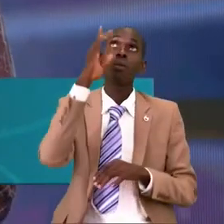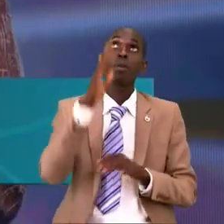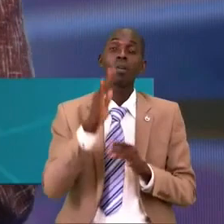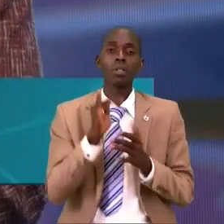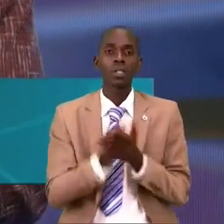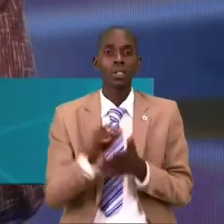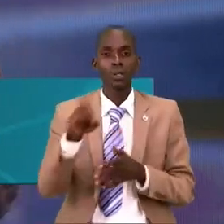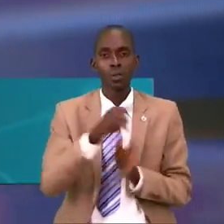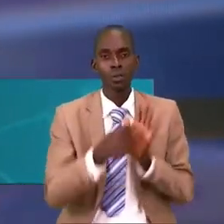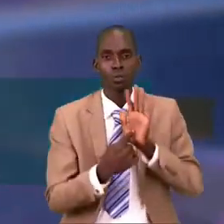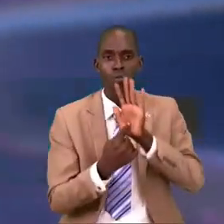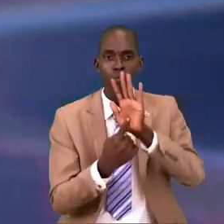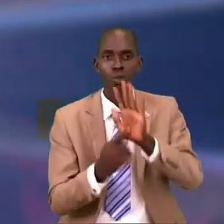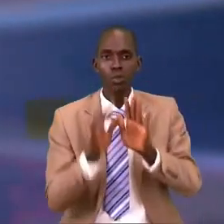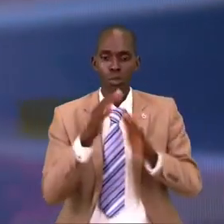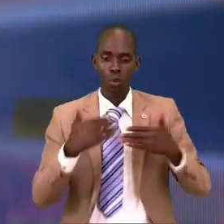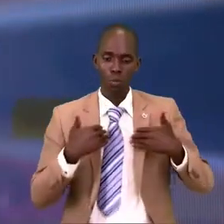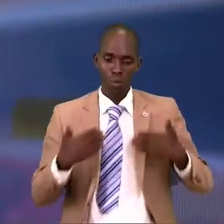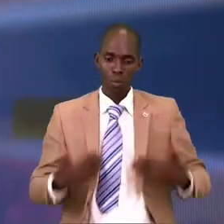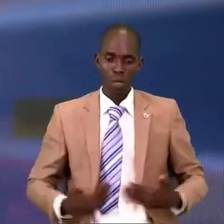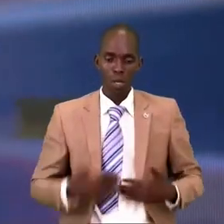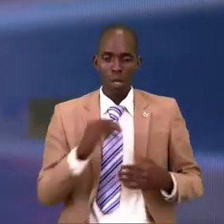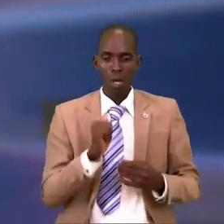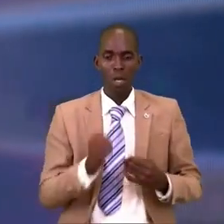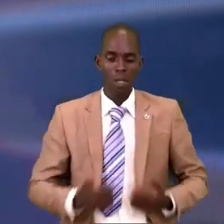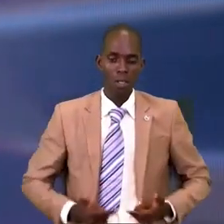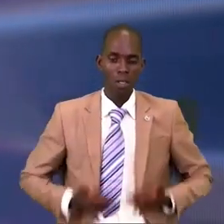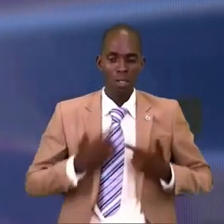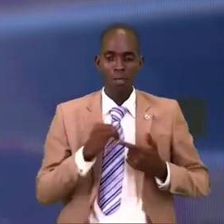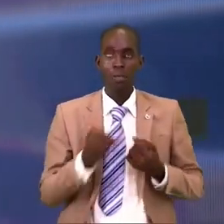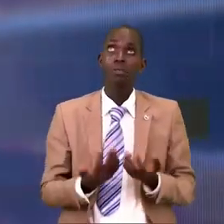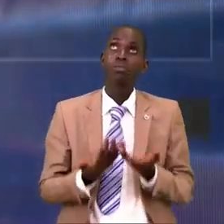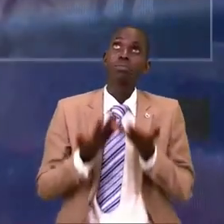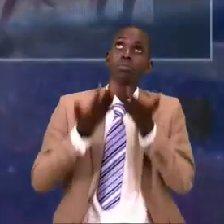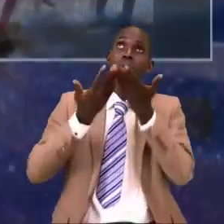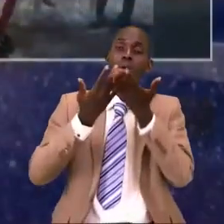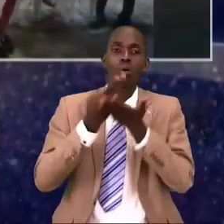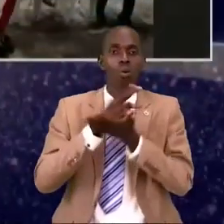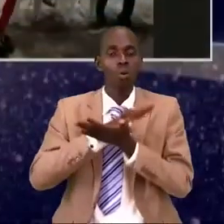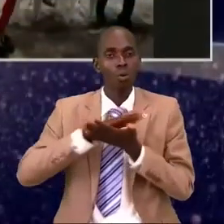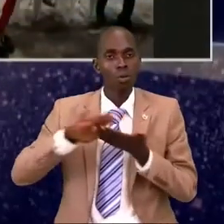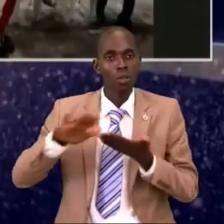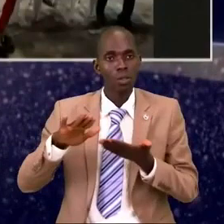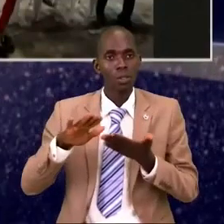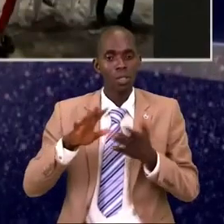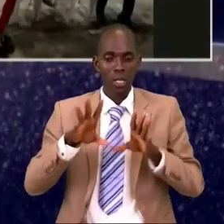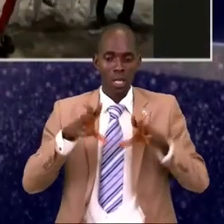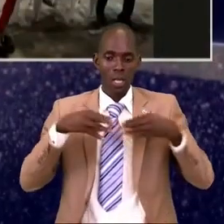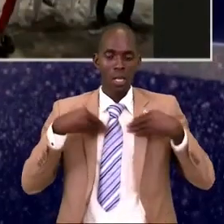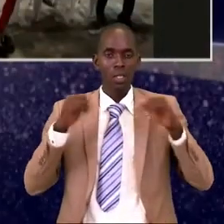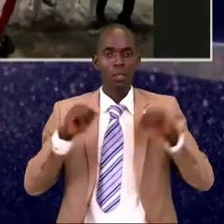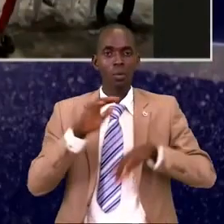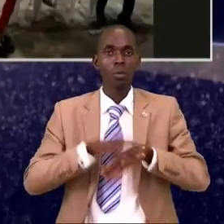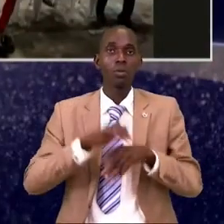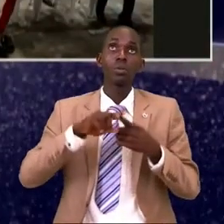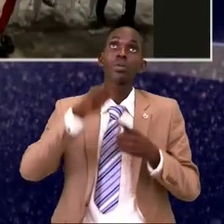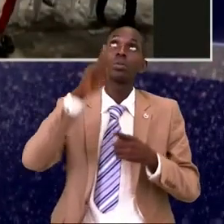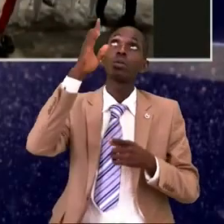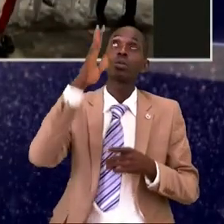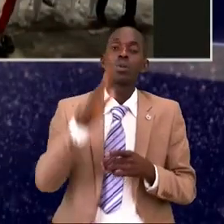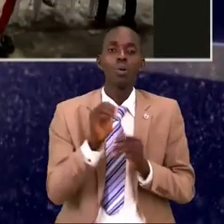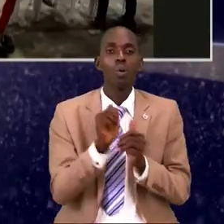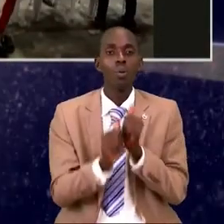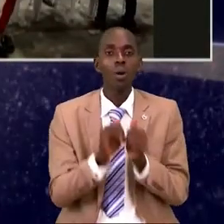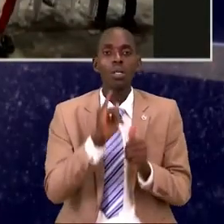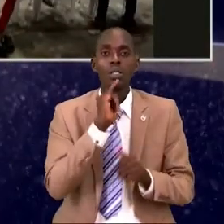acceptable unto God, which is your reasonable service. It says, now you have been in the